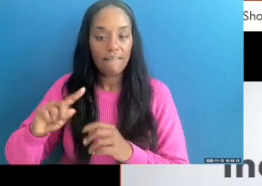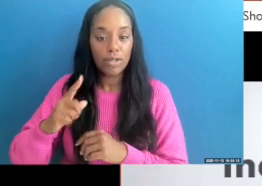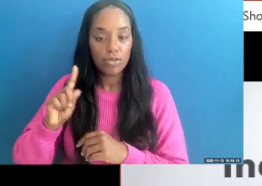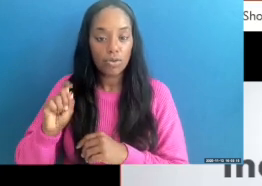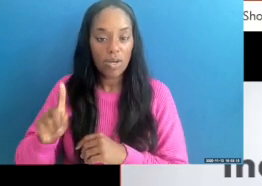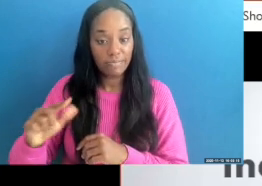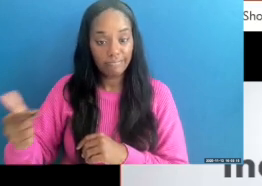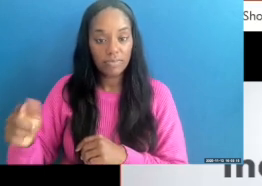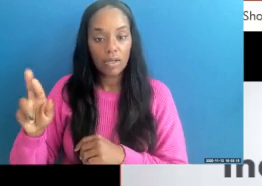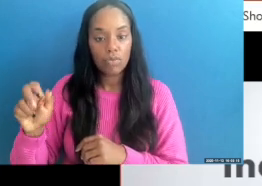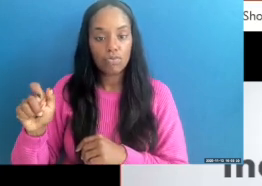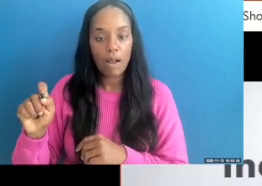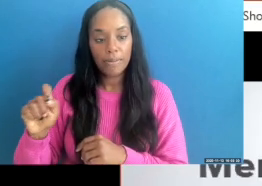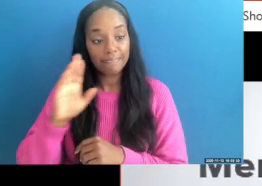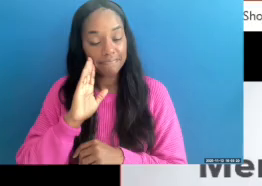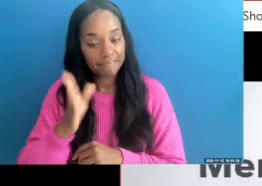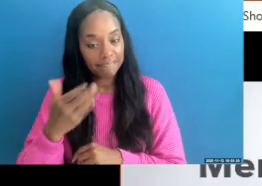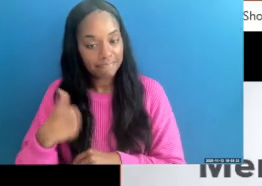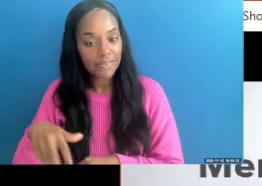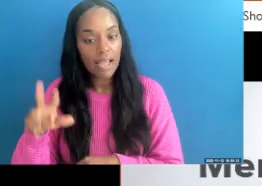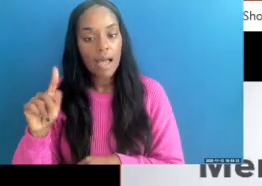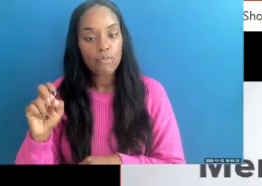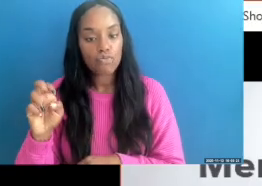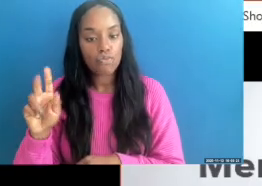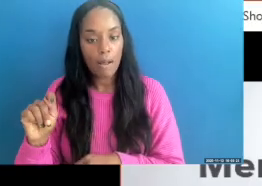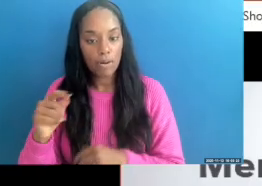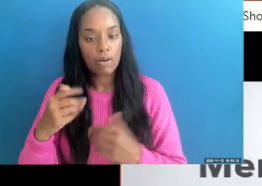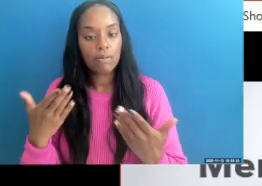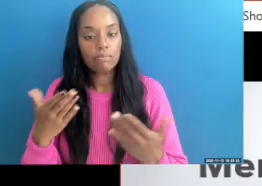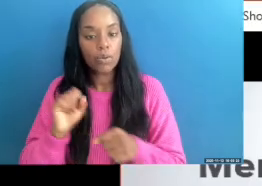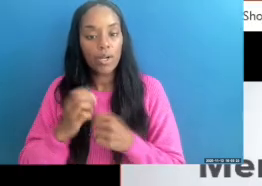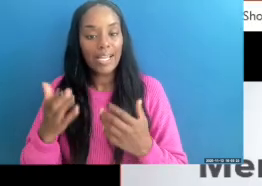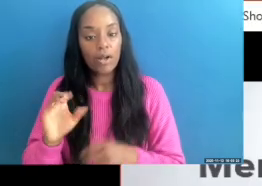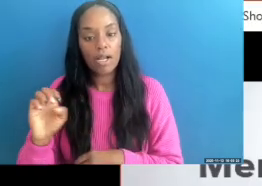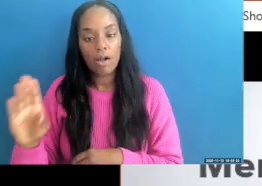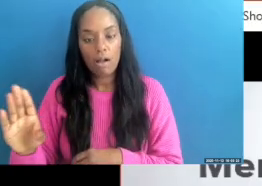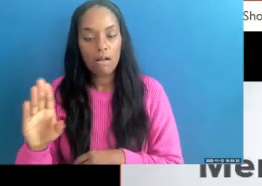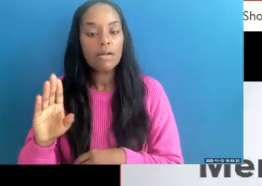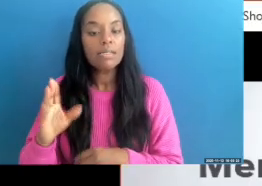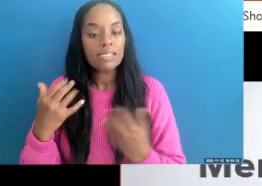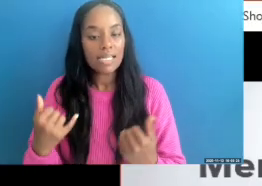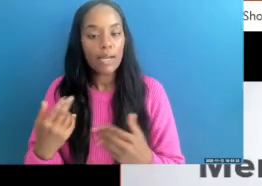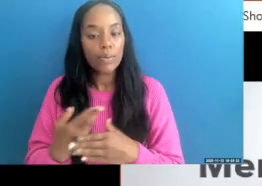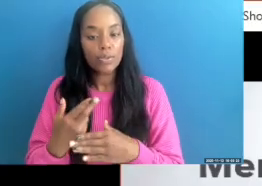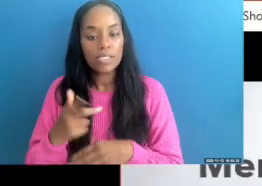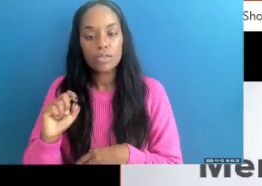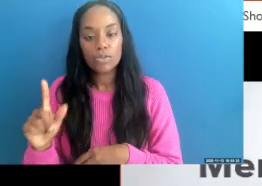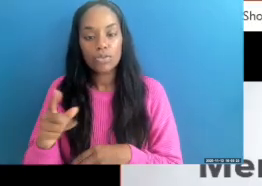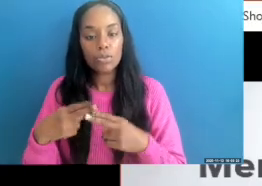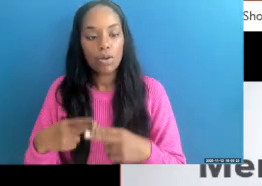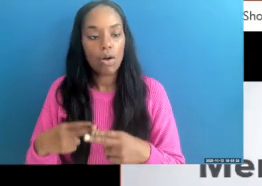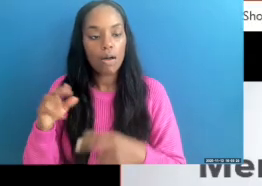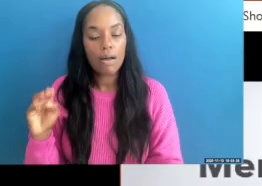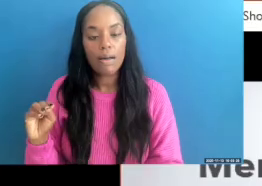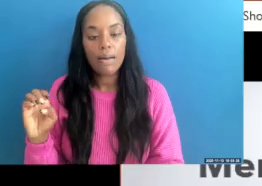Good morning. My name is Robert Chester. I work here at CARB. So today we're going to be using a tool called Mentimeter. We'll